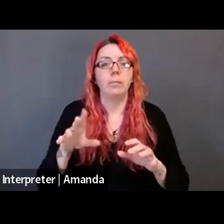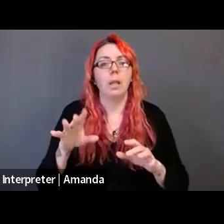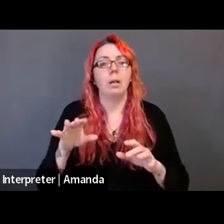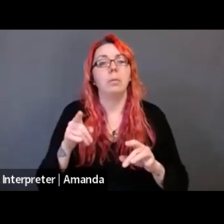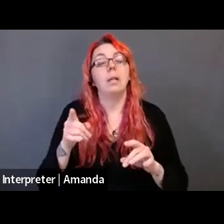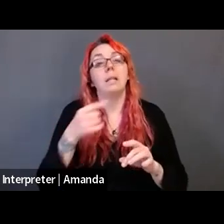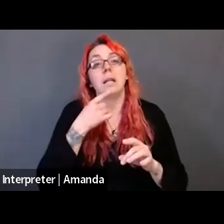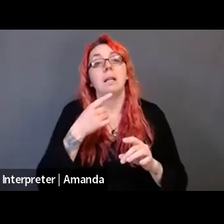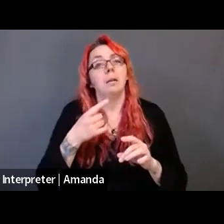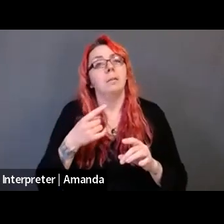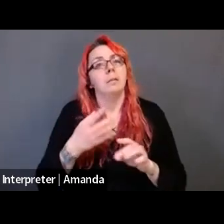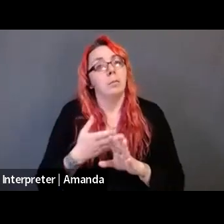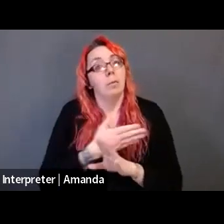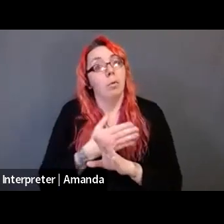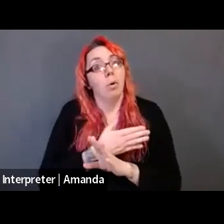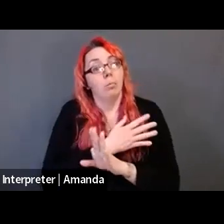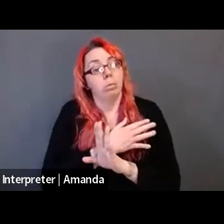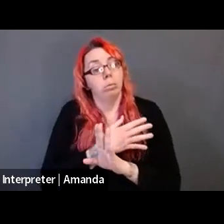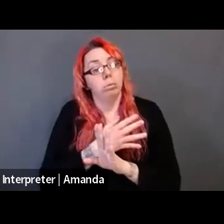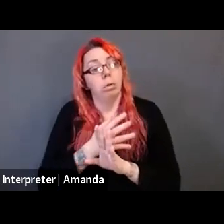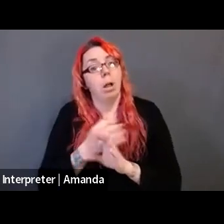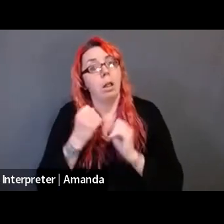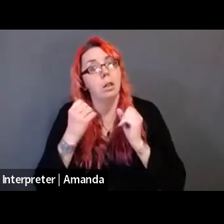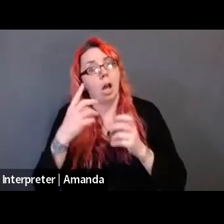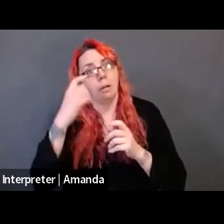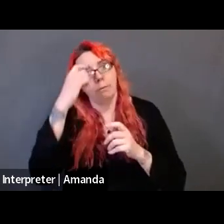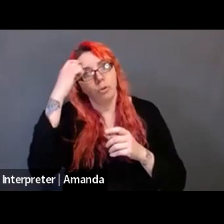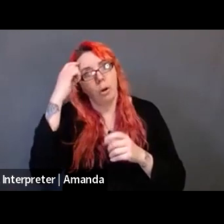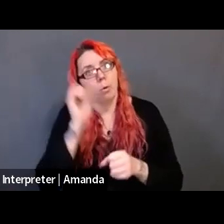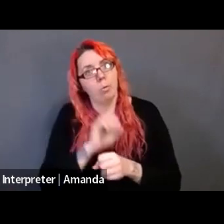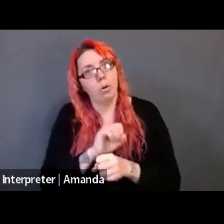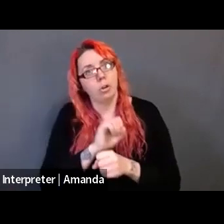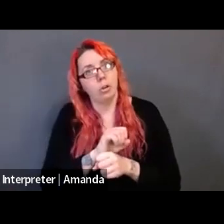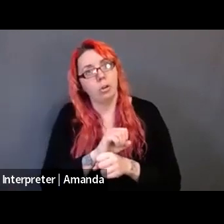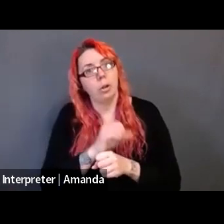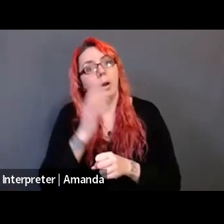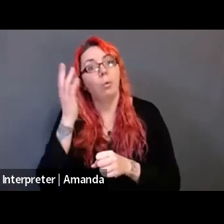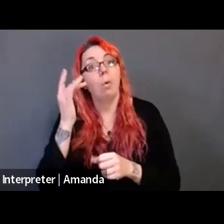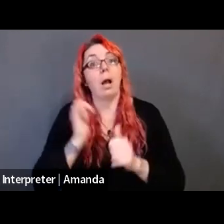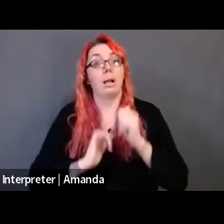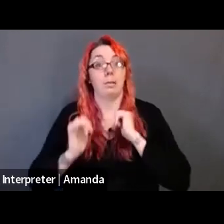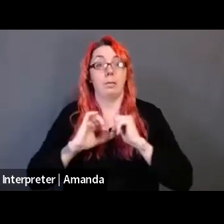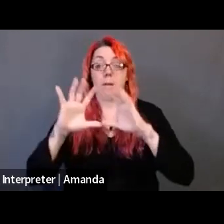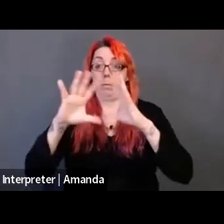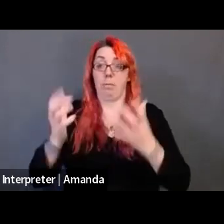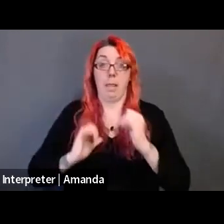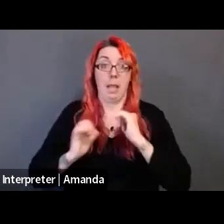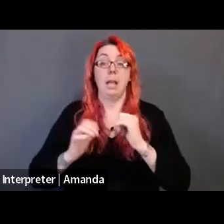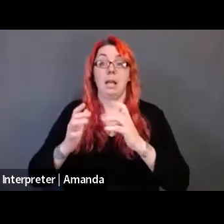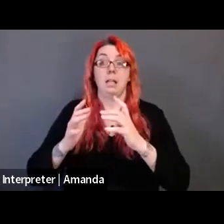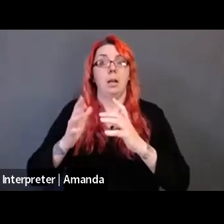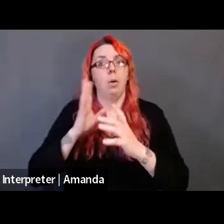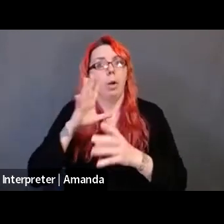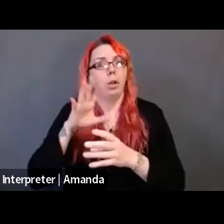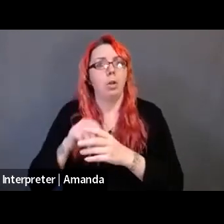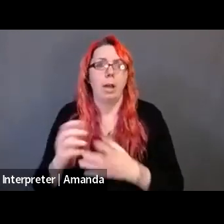pre-period where they did a lot of trauma work just to prepare themselves to go into the production where they know a number of issues would play themselves out.